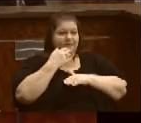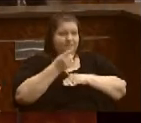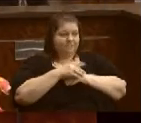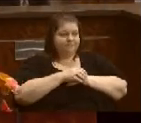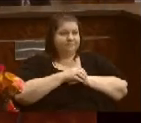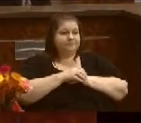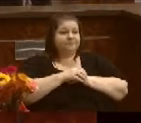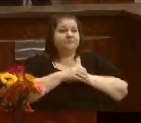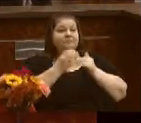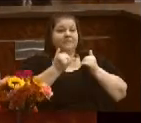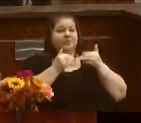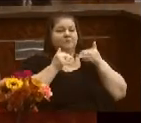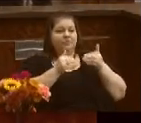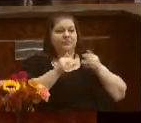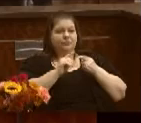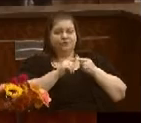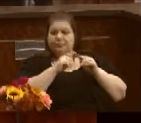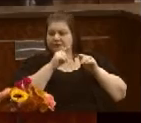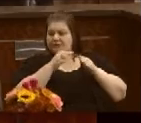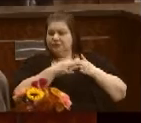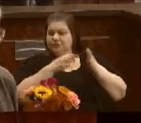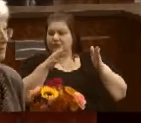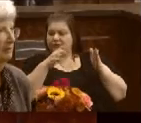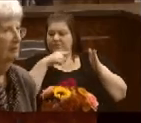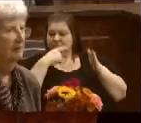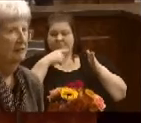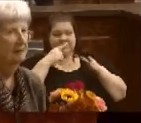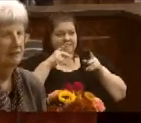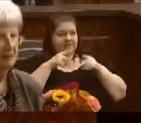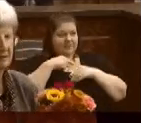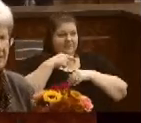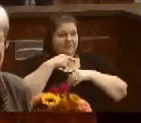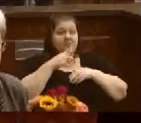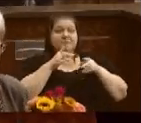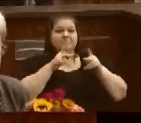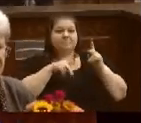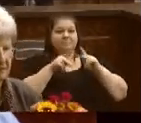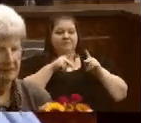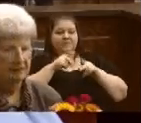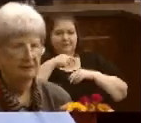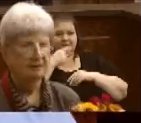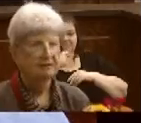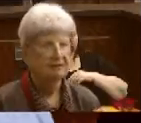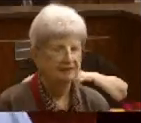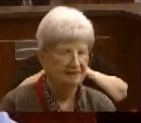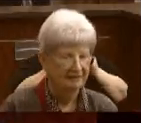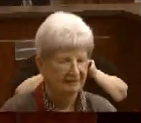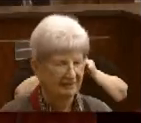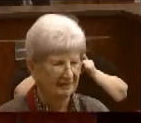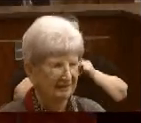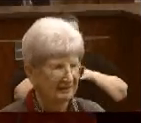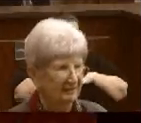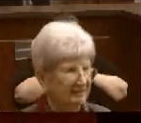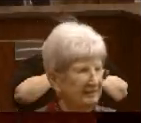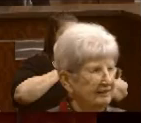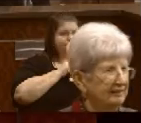With that, we'll move on to the general public hearing, and at this time, I'll call